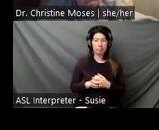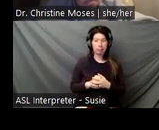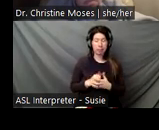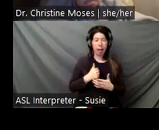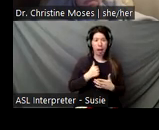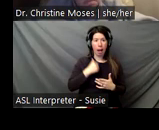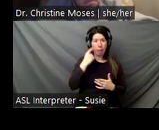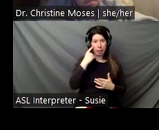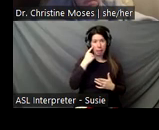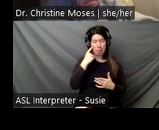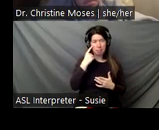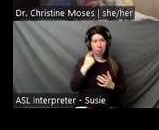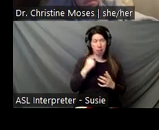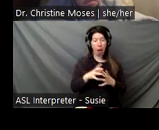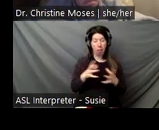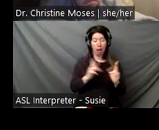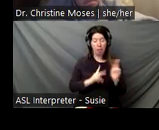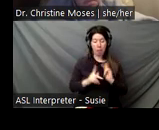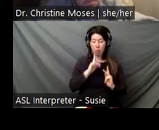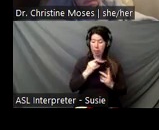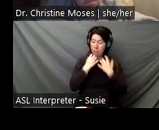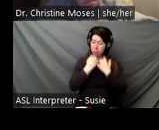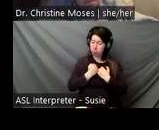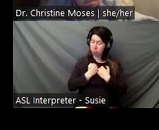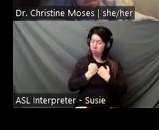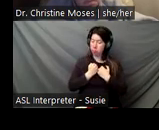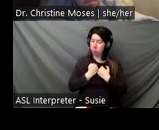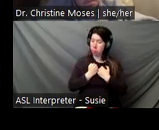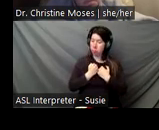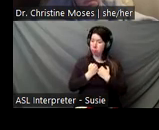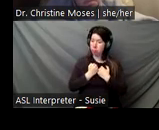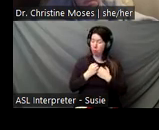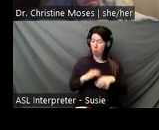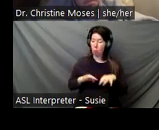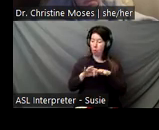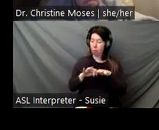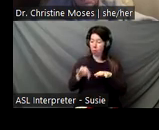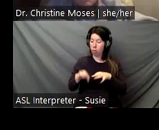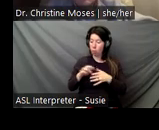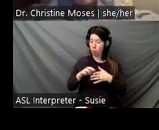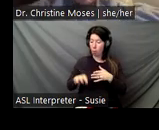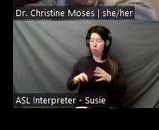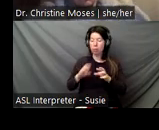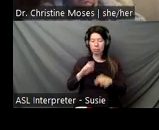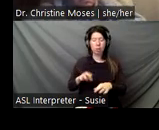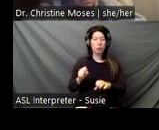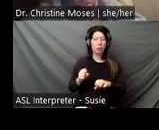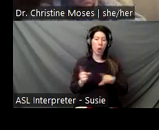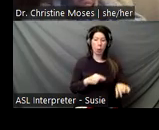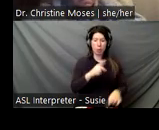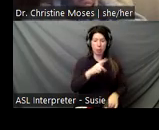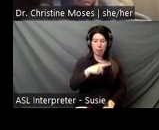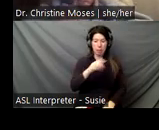I think a lot of people find them very valuable, and the recommendations from the report go to the police bureau,